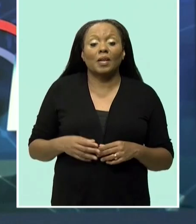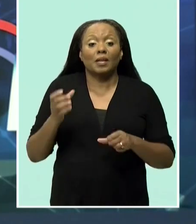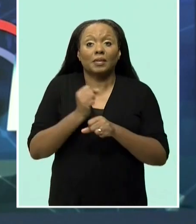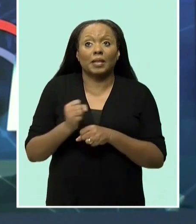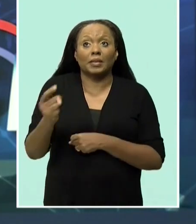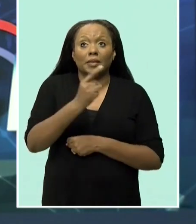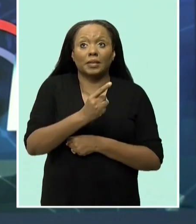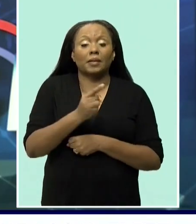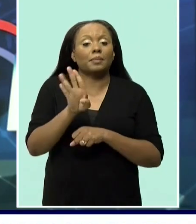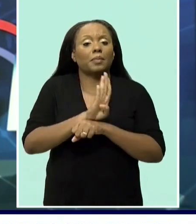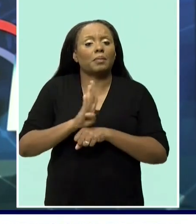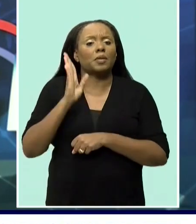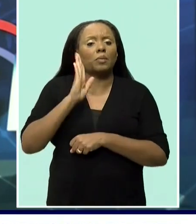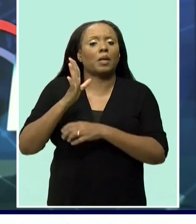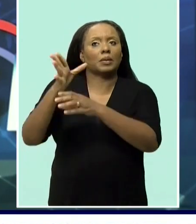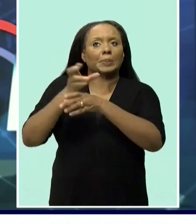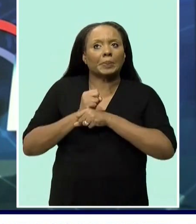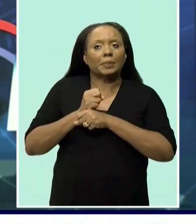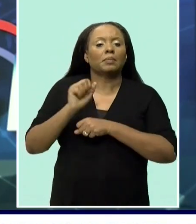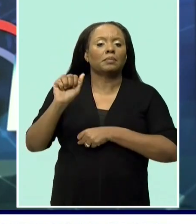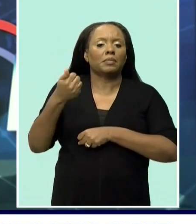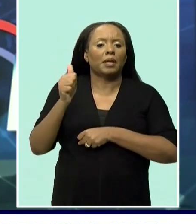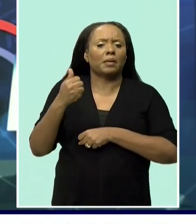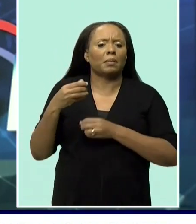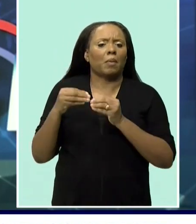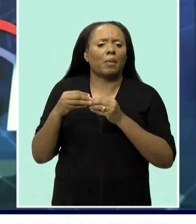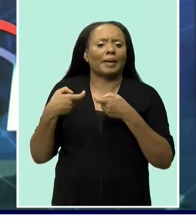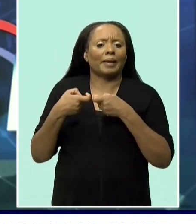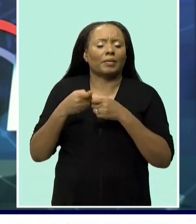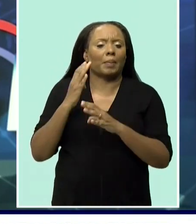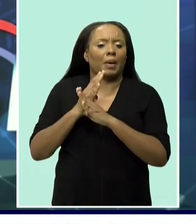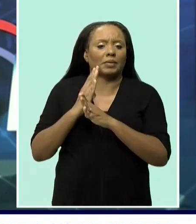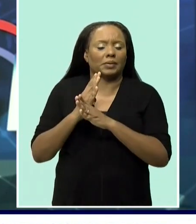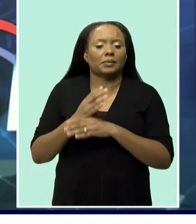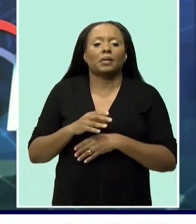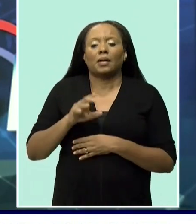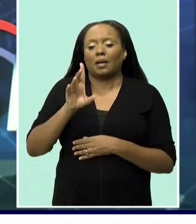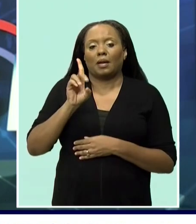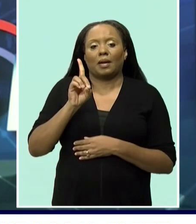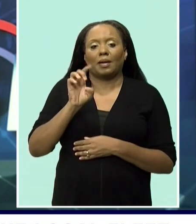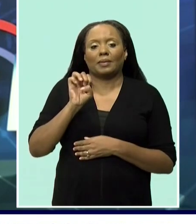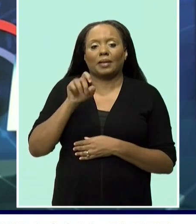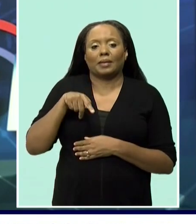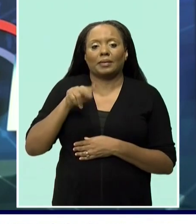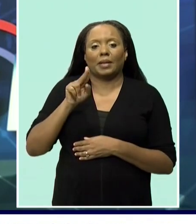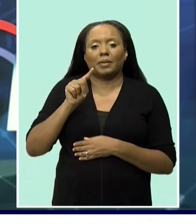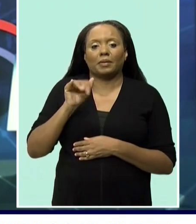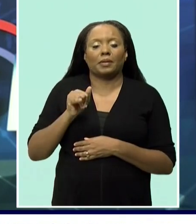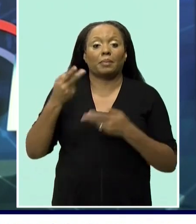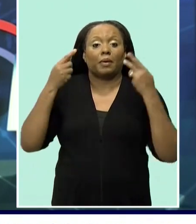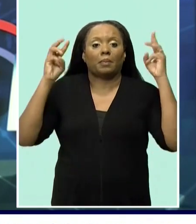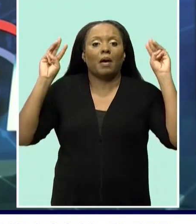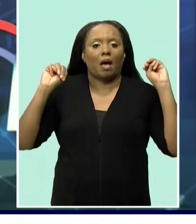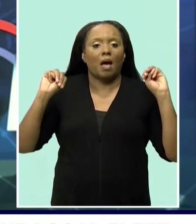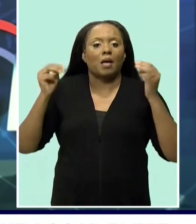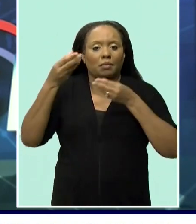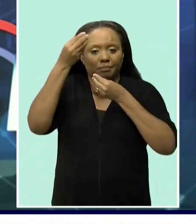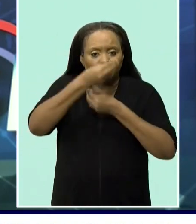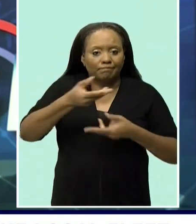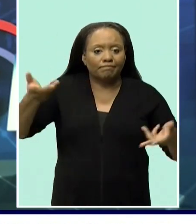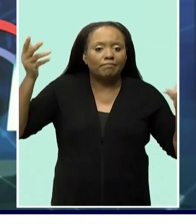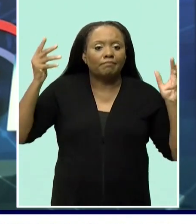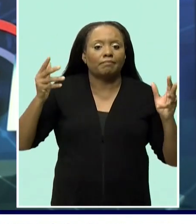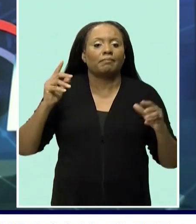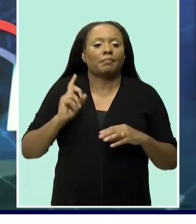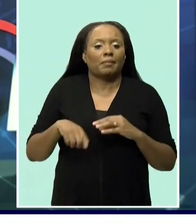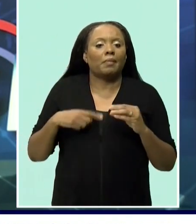Next year, Barbados will acquire another 10 electric buses. Deputy Prime Minister Santia Bradshaw provided the update during her contribution to debate on